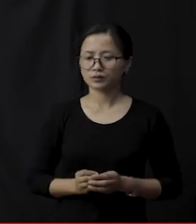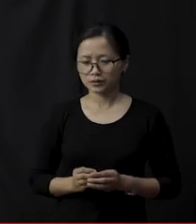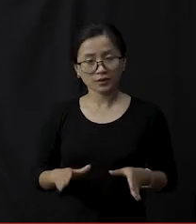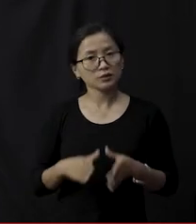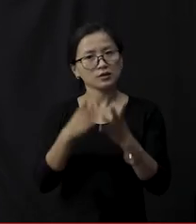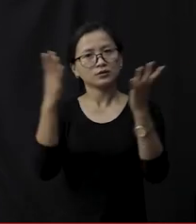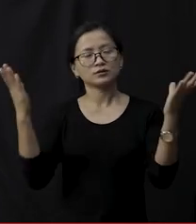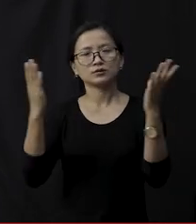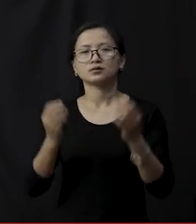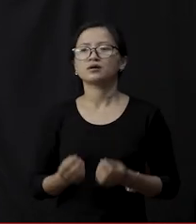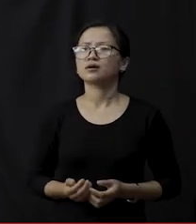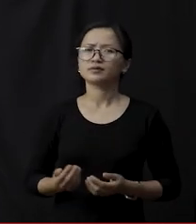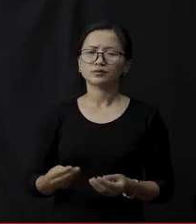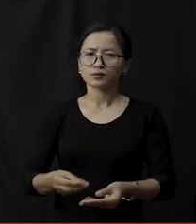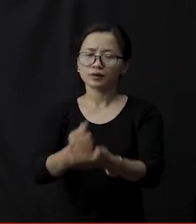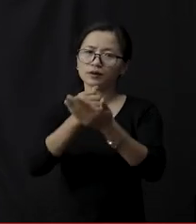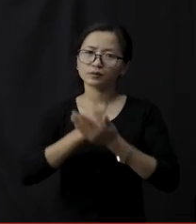us from many ways.